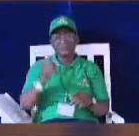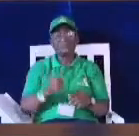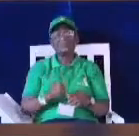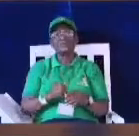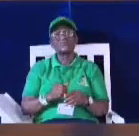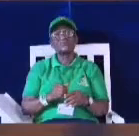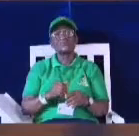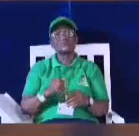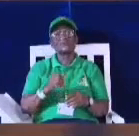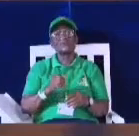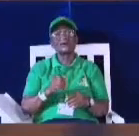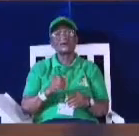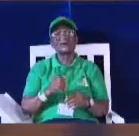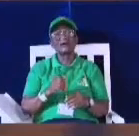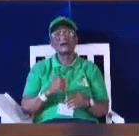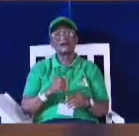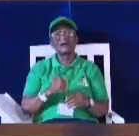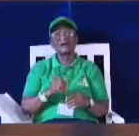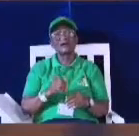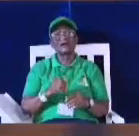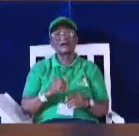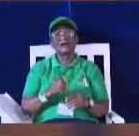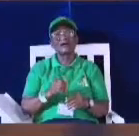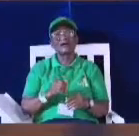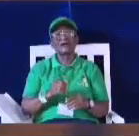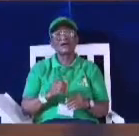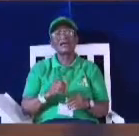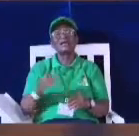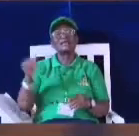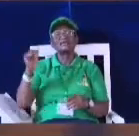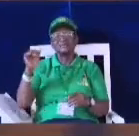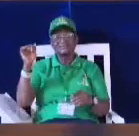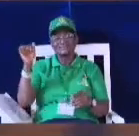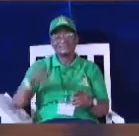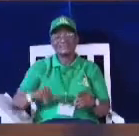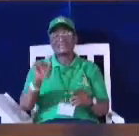And yet, they beat him.